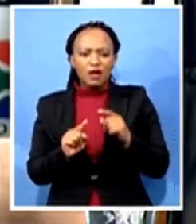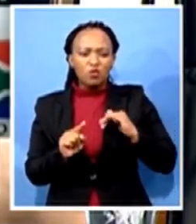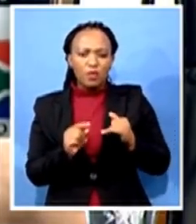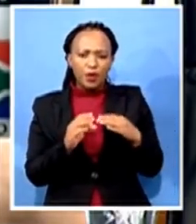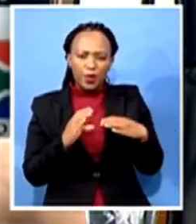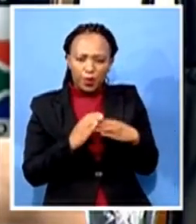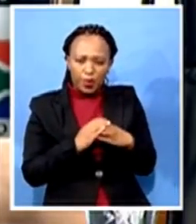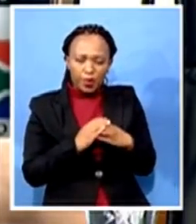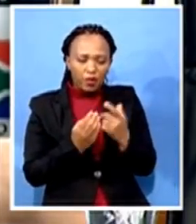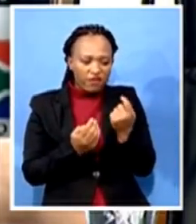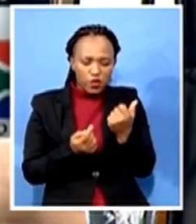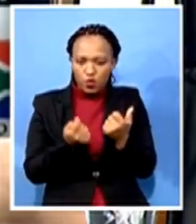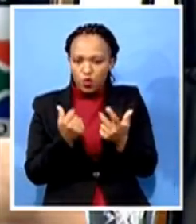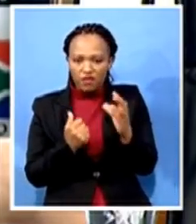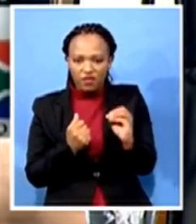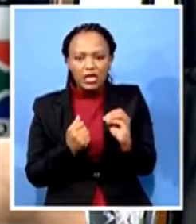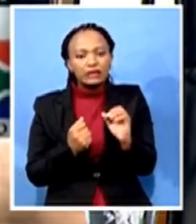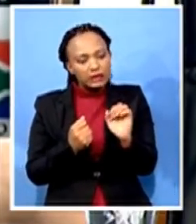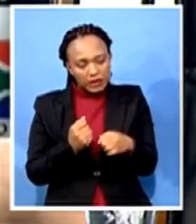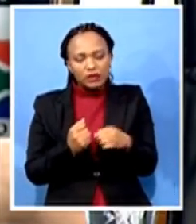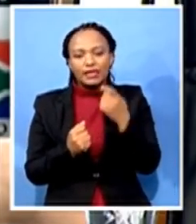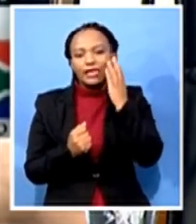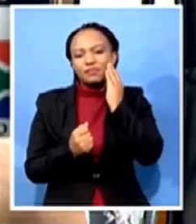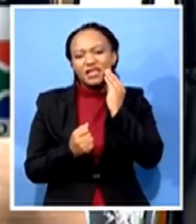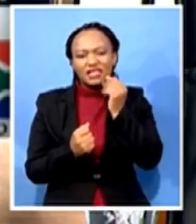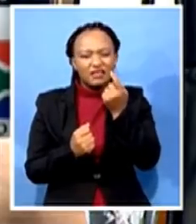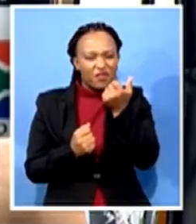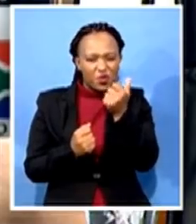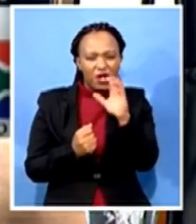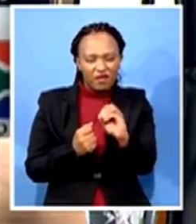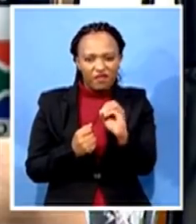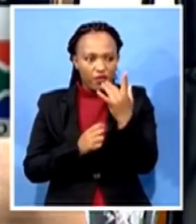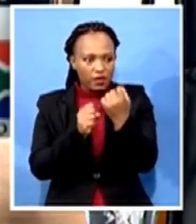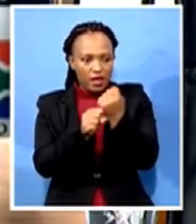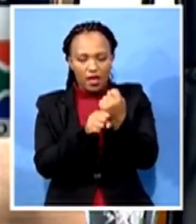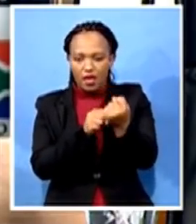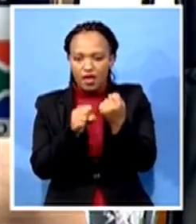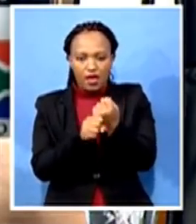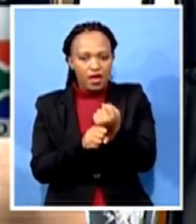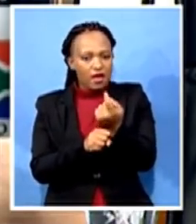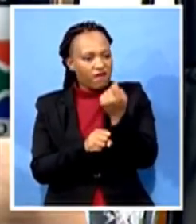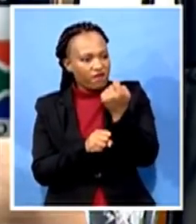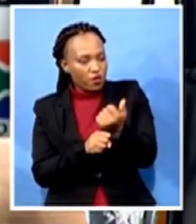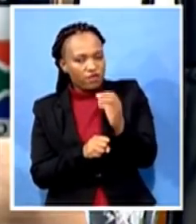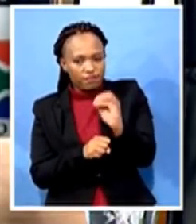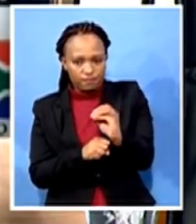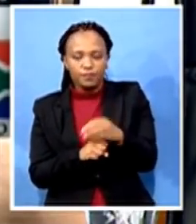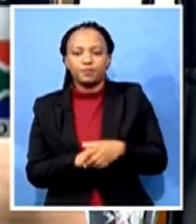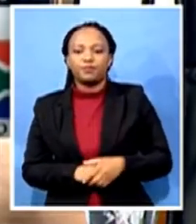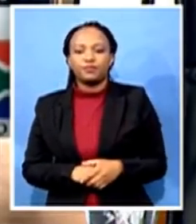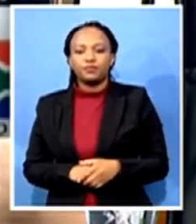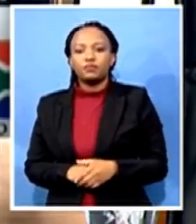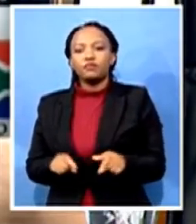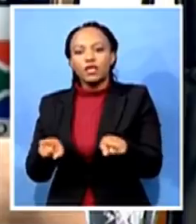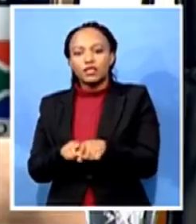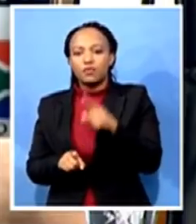there all these years, and it should also consider the geographical